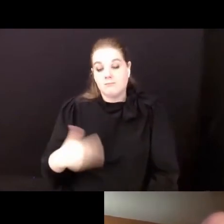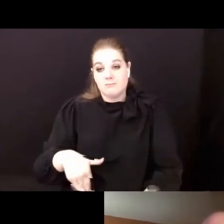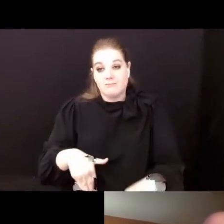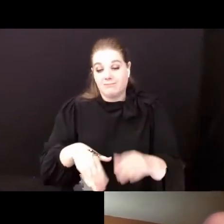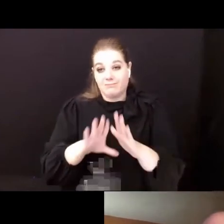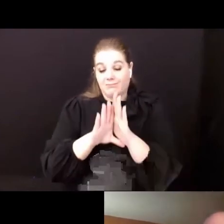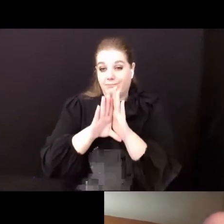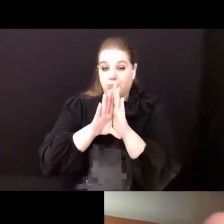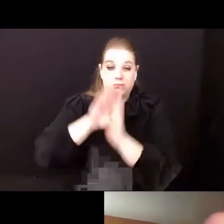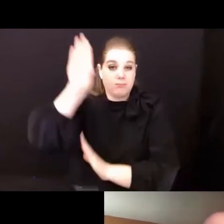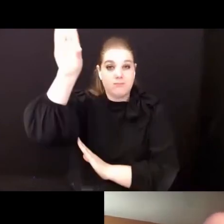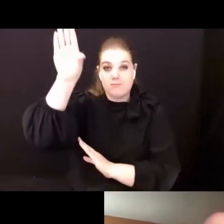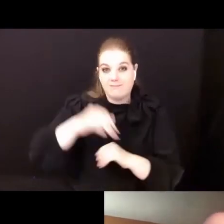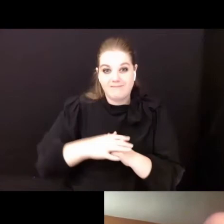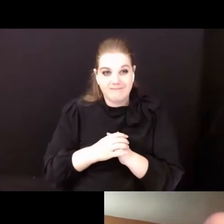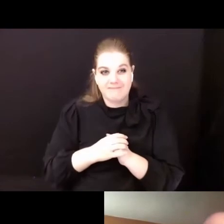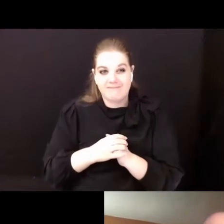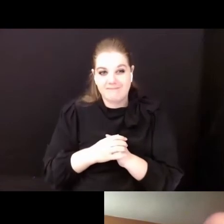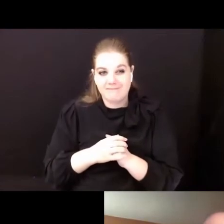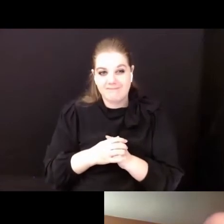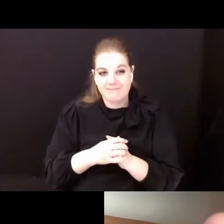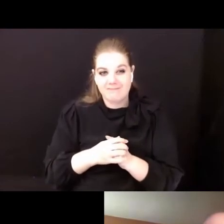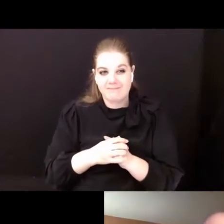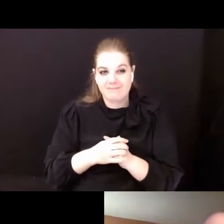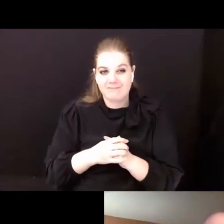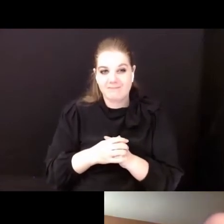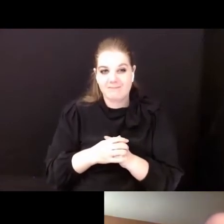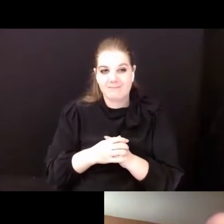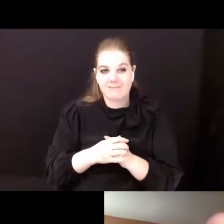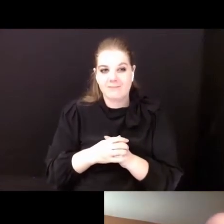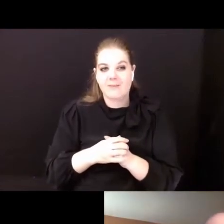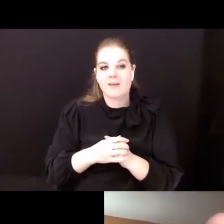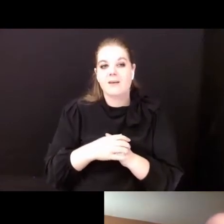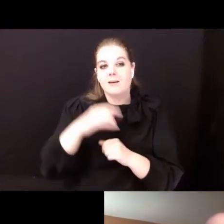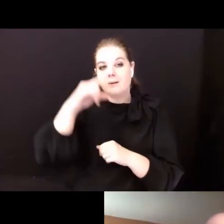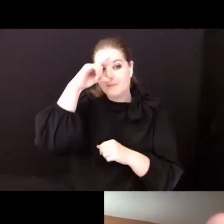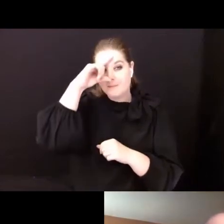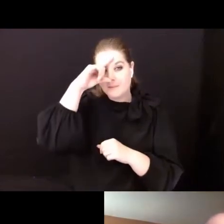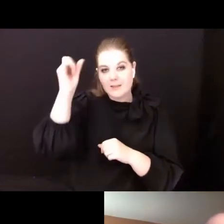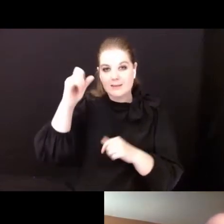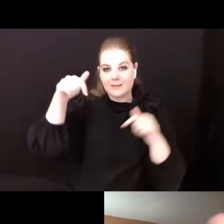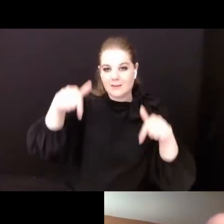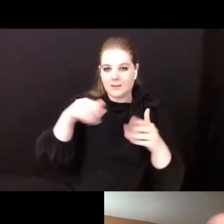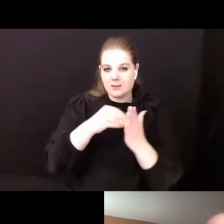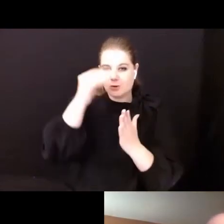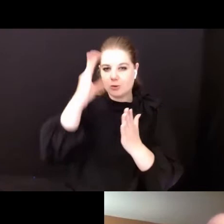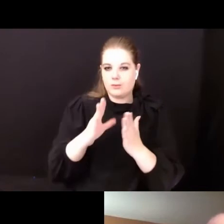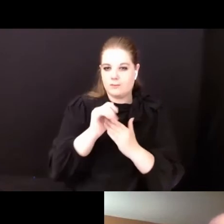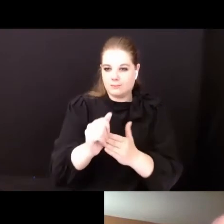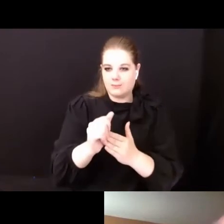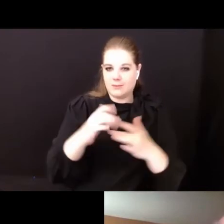time. And because this is a student-led event, each year the ability event looks a little bit